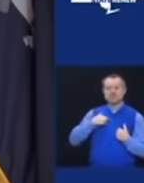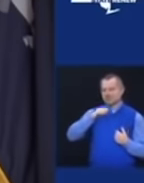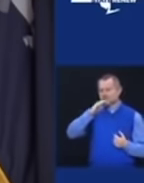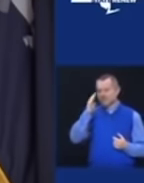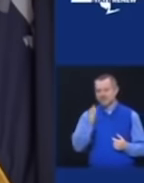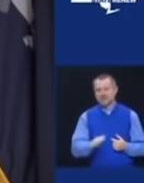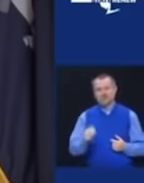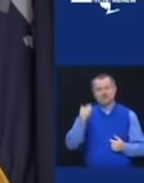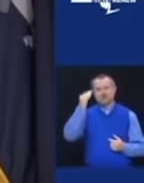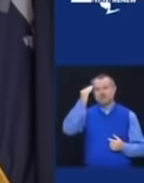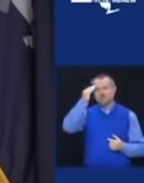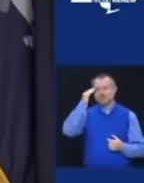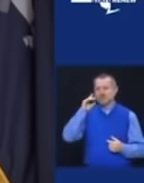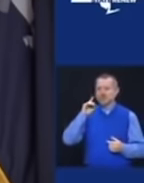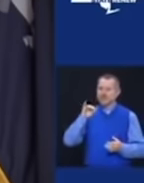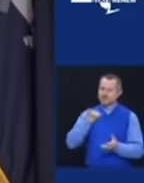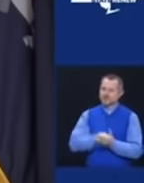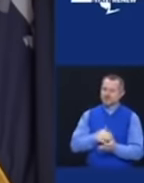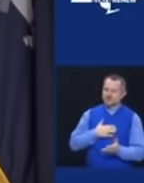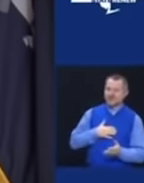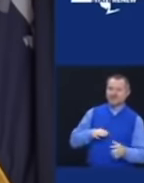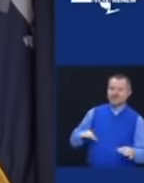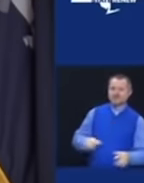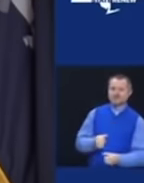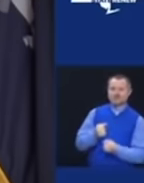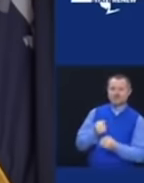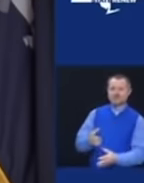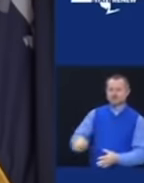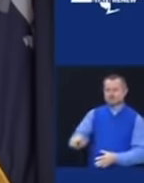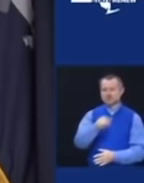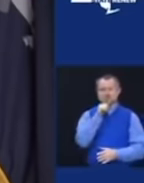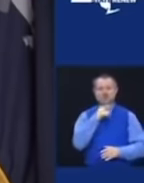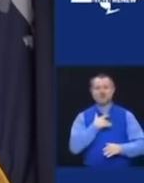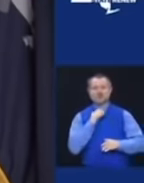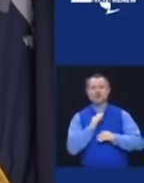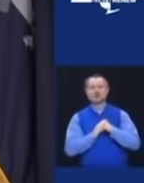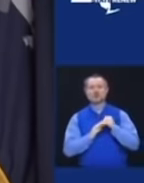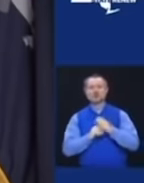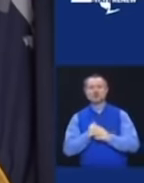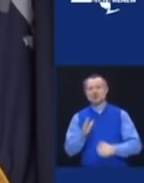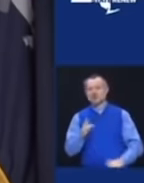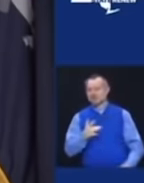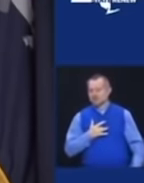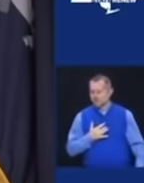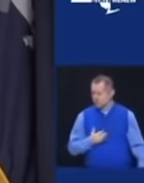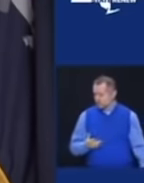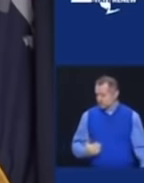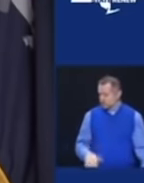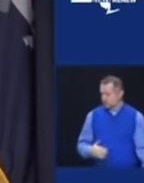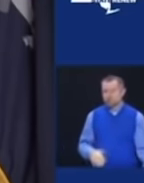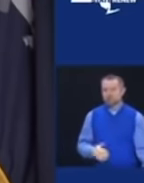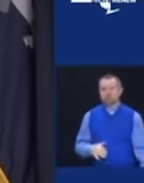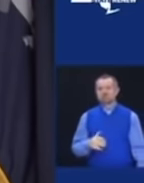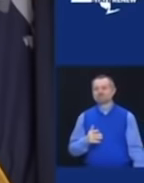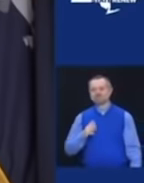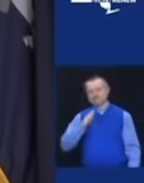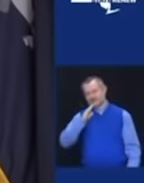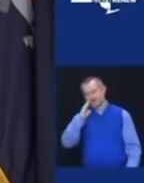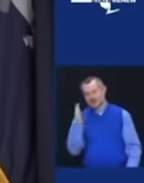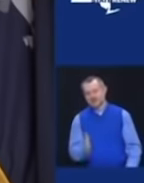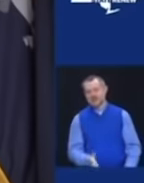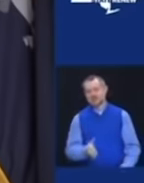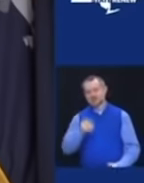uncomfortable. And I certainly never, ever meant to